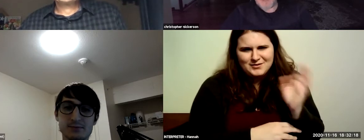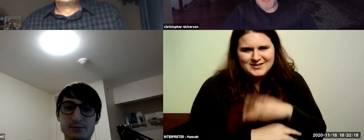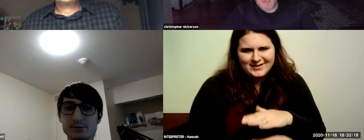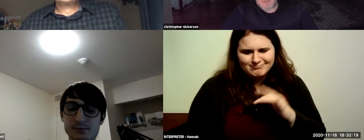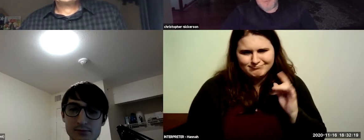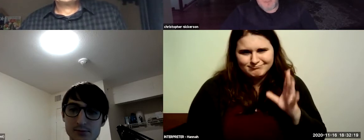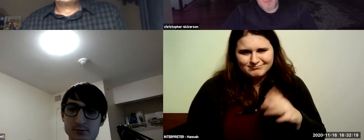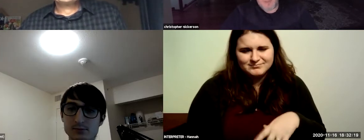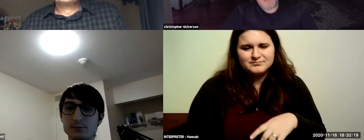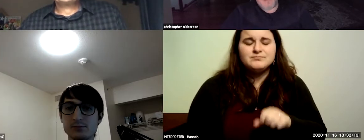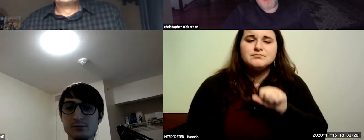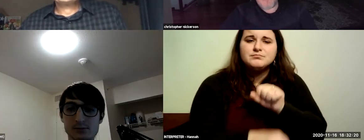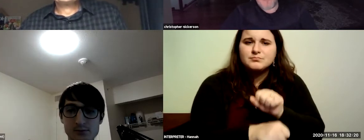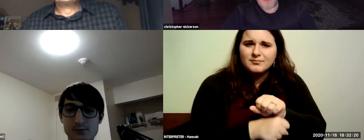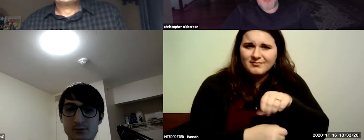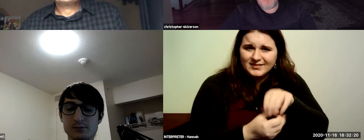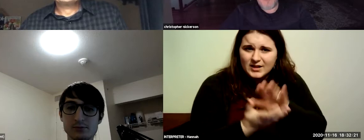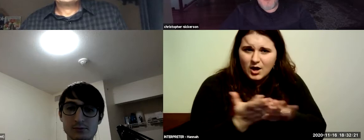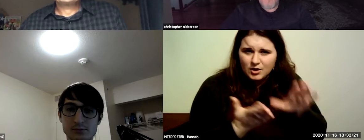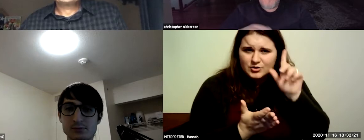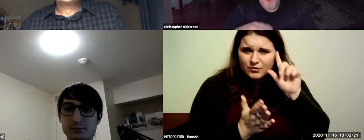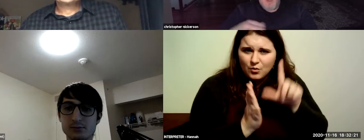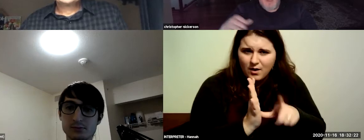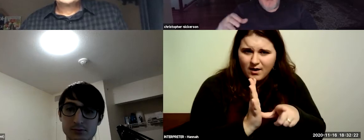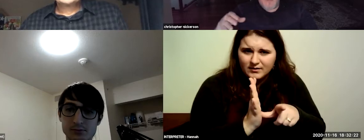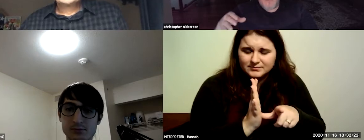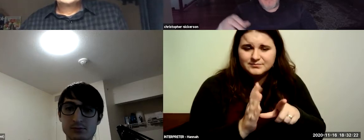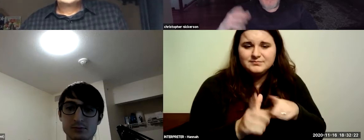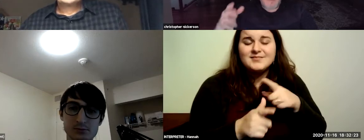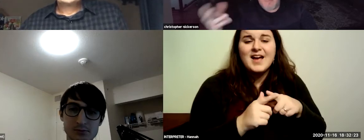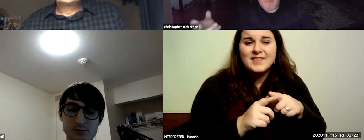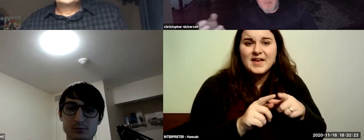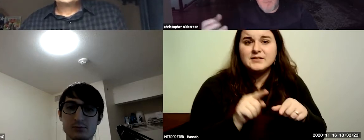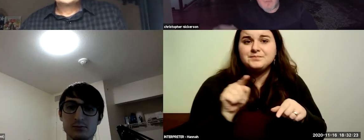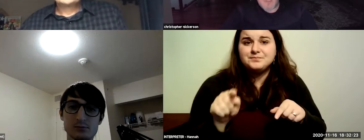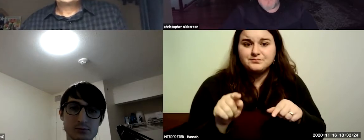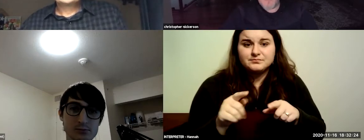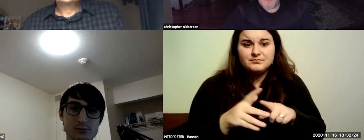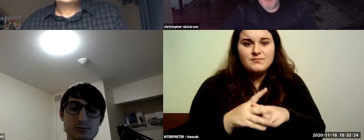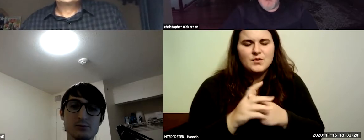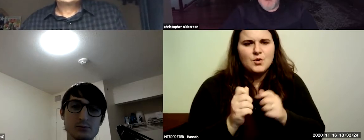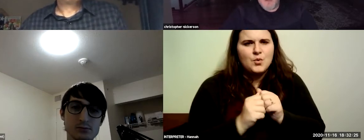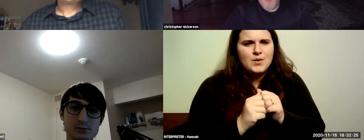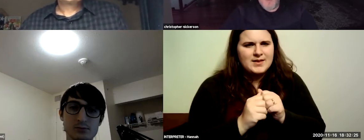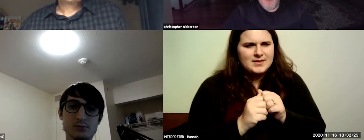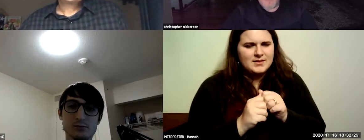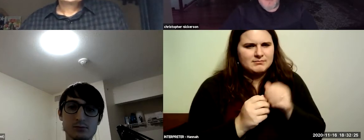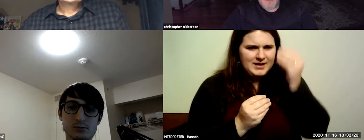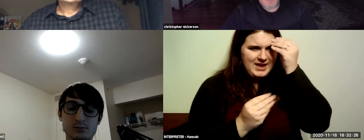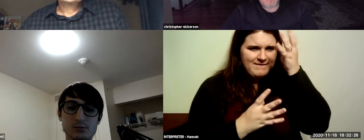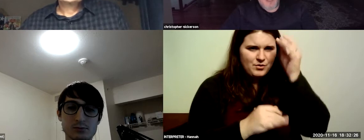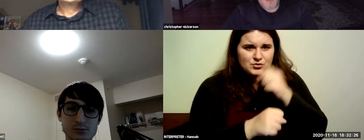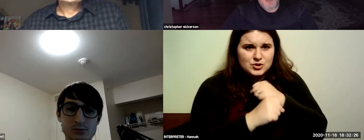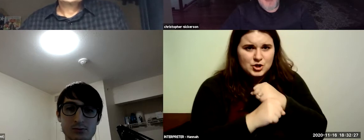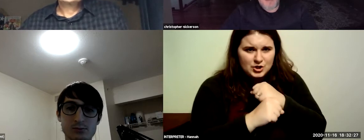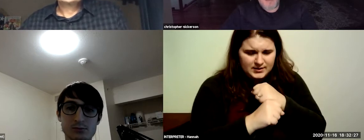And then I worked in college for a little bit. And then my first kind of foray into real InfoSec, if you will, was I